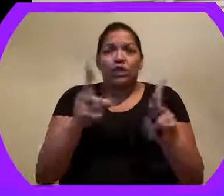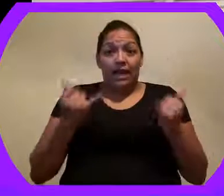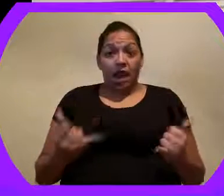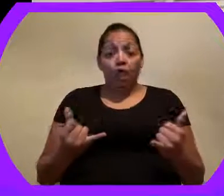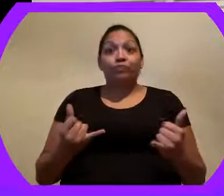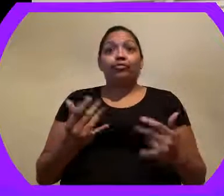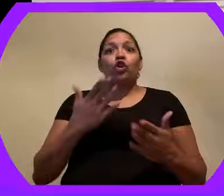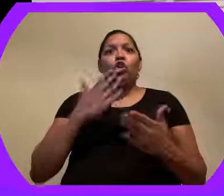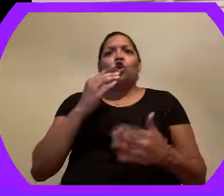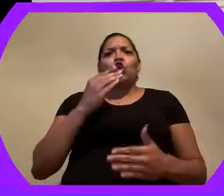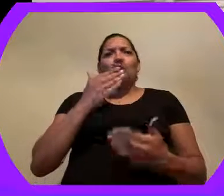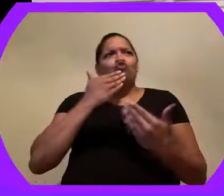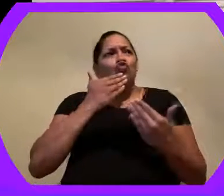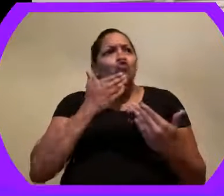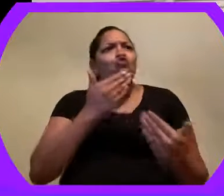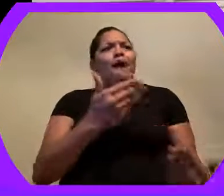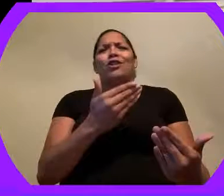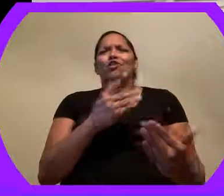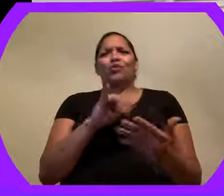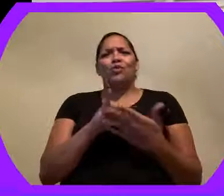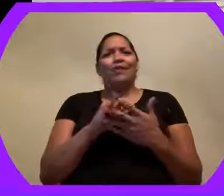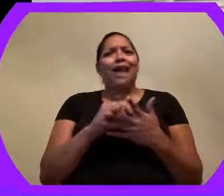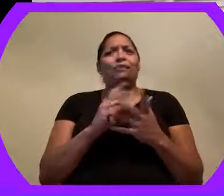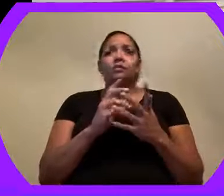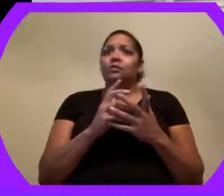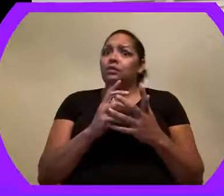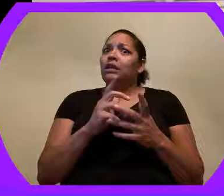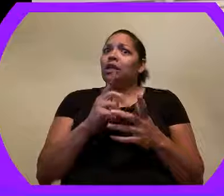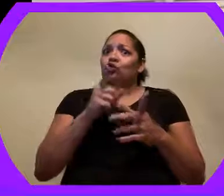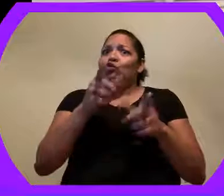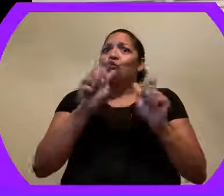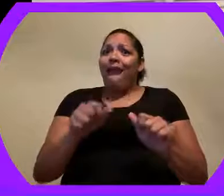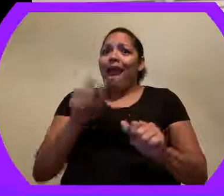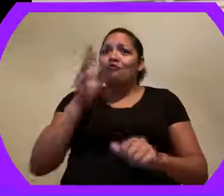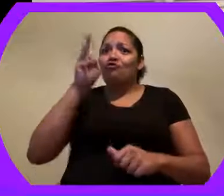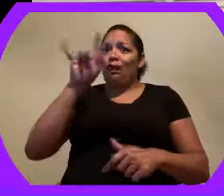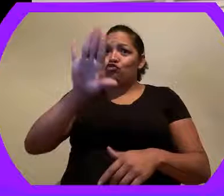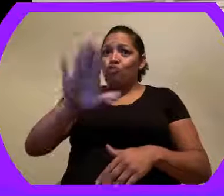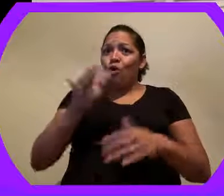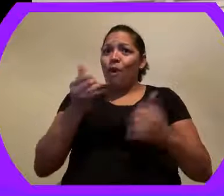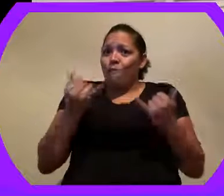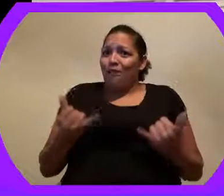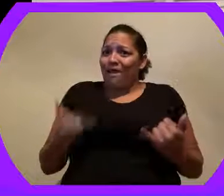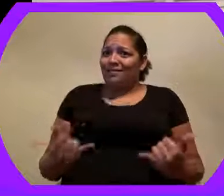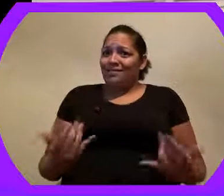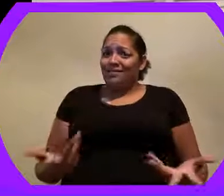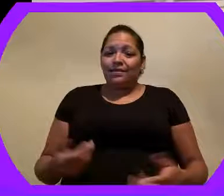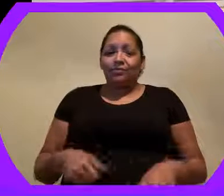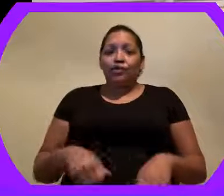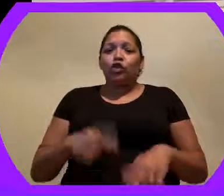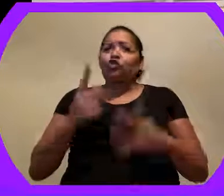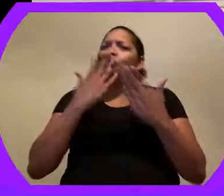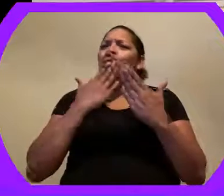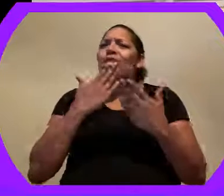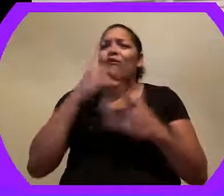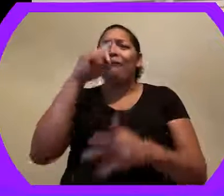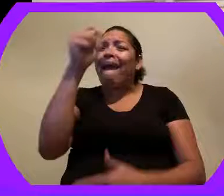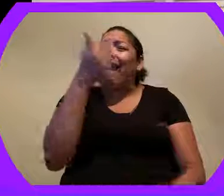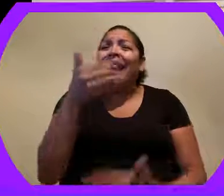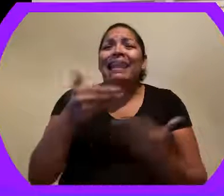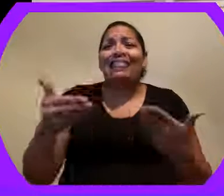and grateful for the now. Gratitude is a tremendous way to create presence and to be here